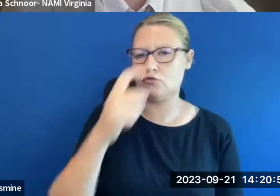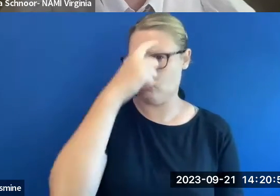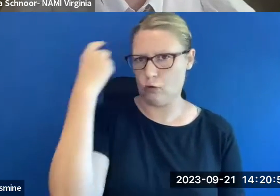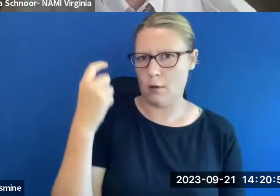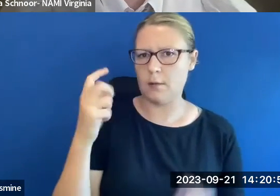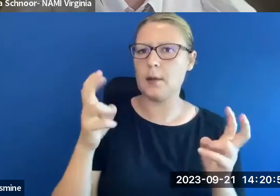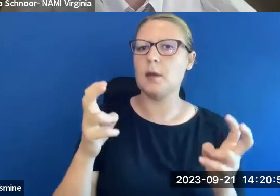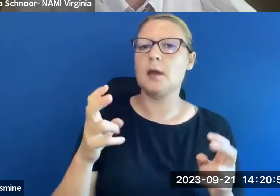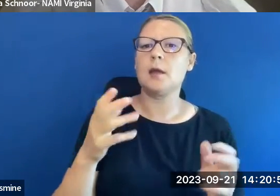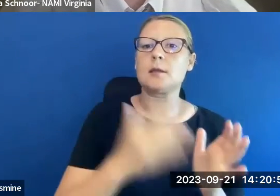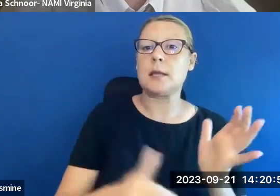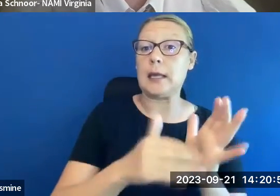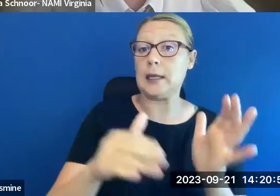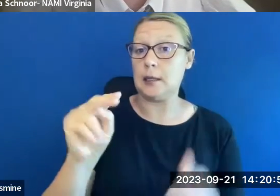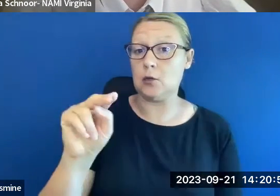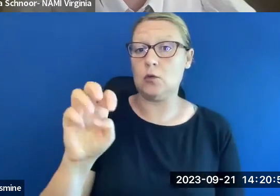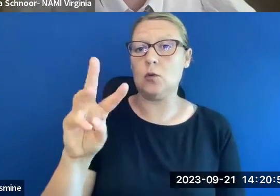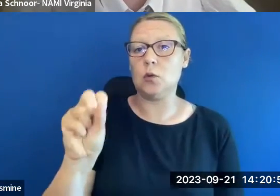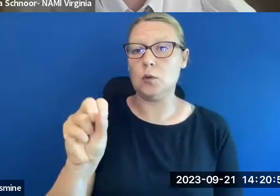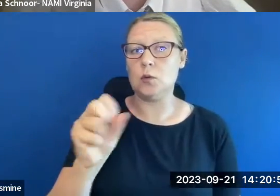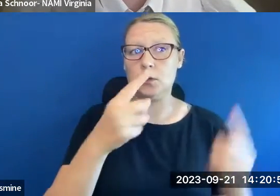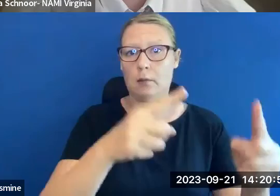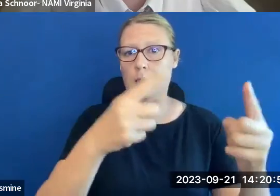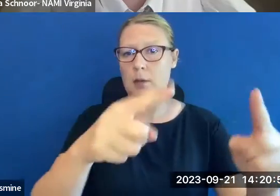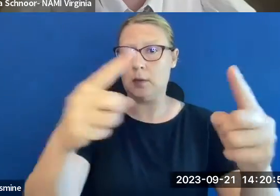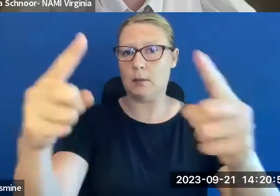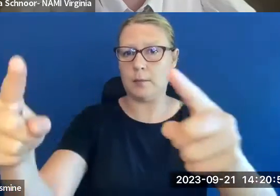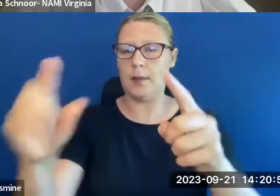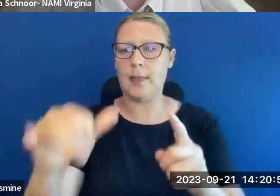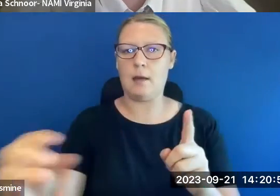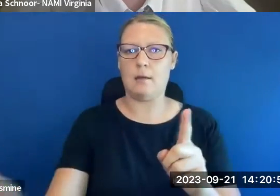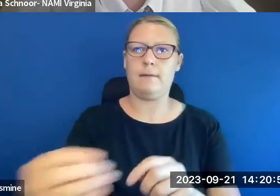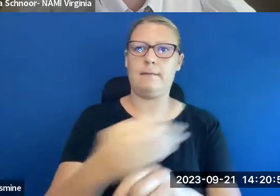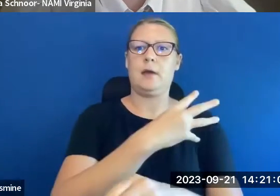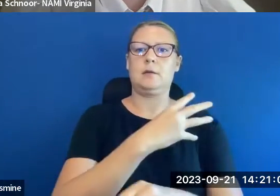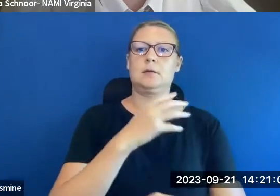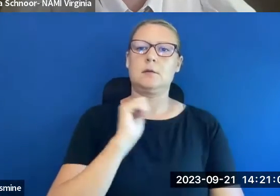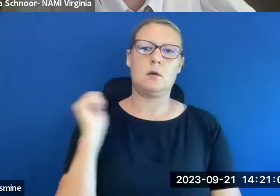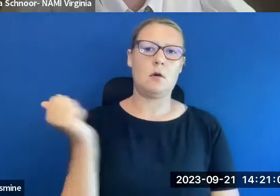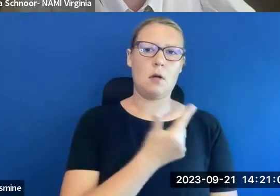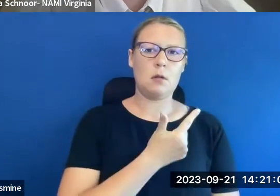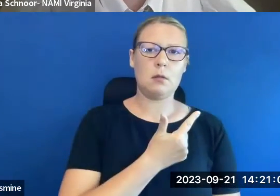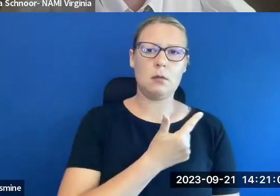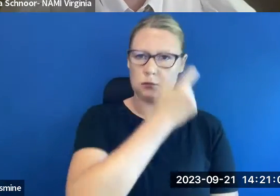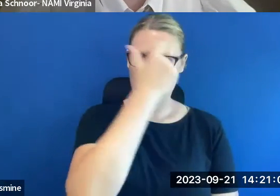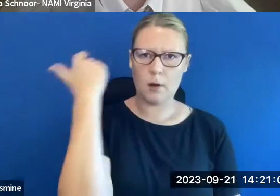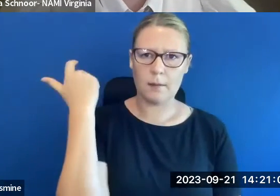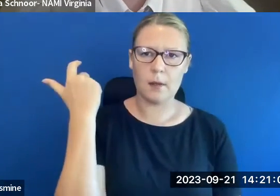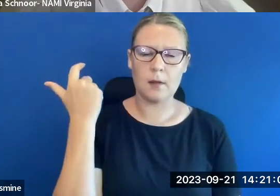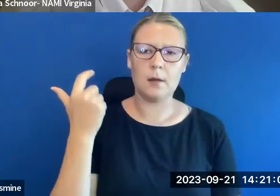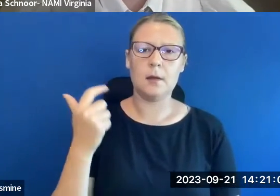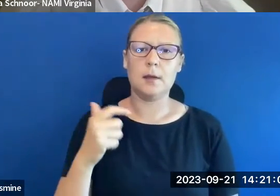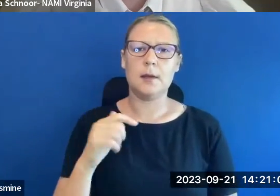And even, again, going back to your original access to World Wide Web, they are actually looking at